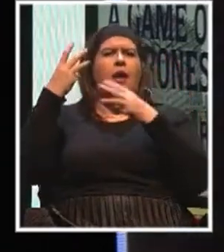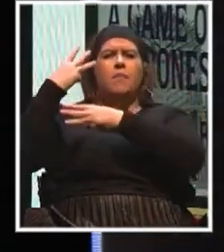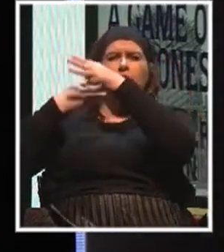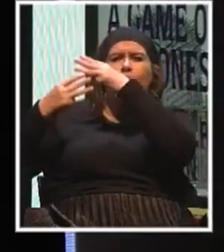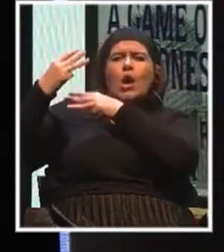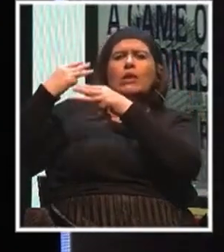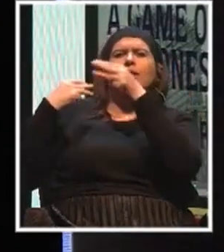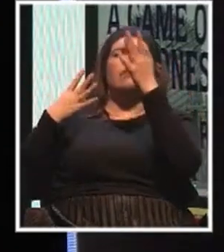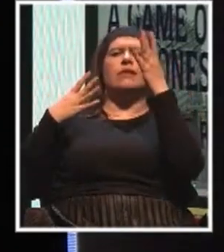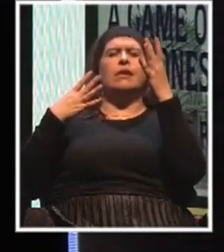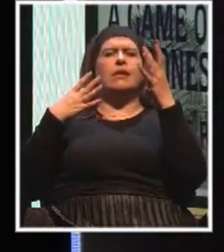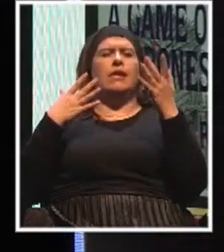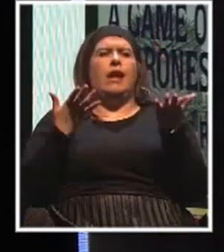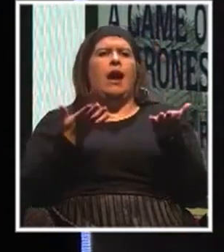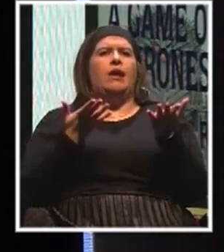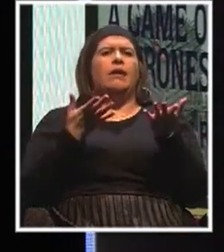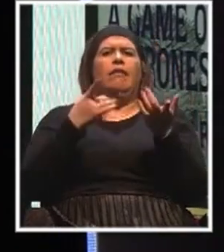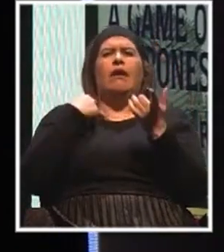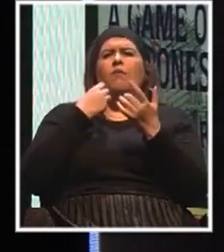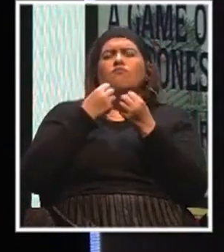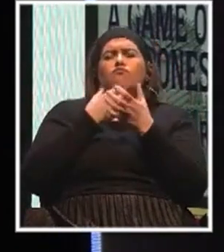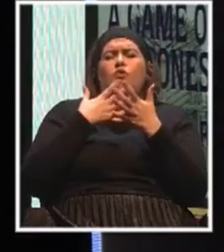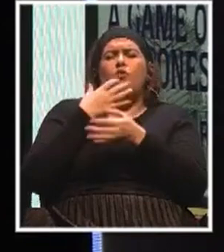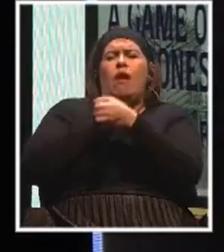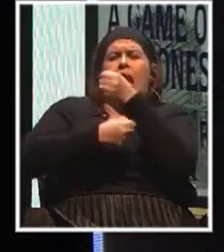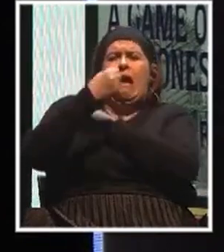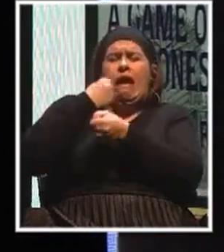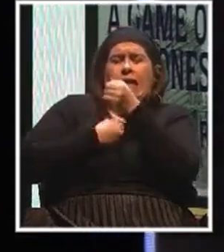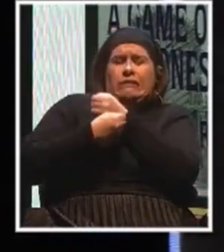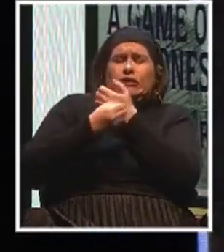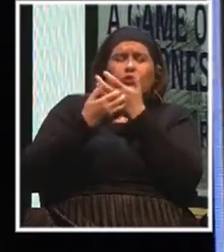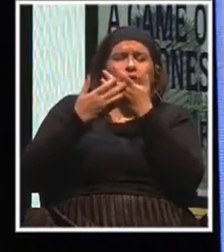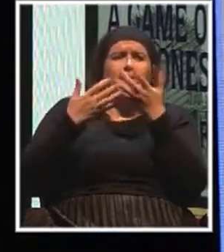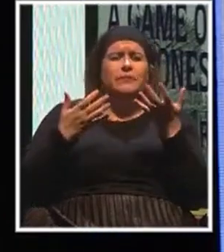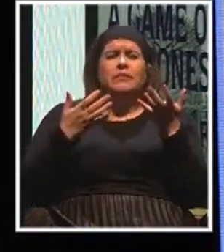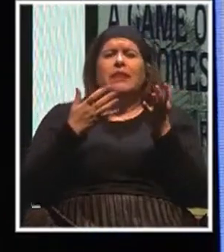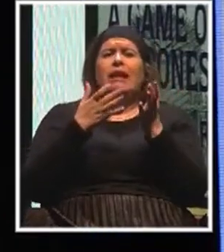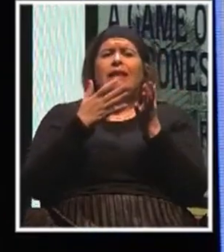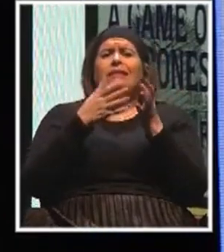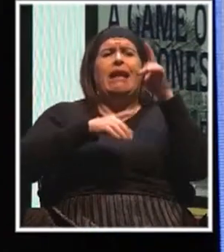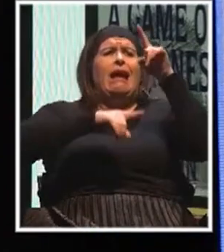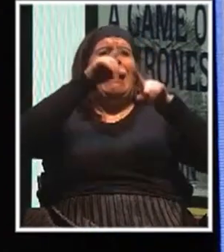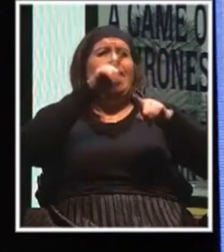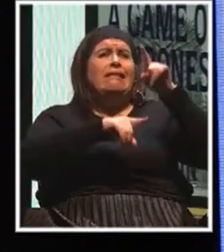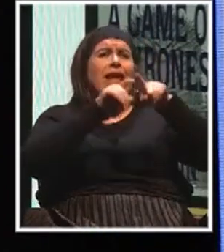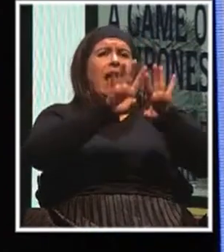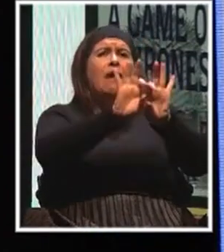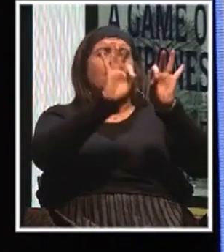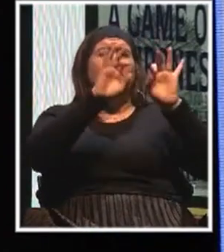thousand years in this mythical land of Westeros and Essos. Who are these people? Wait a minute, who was this